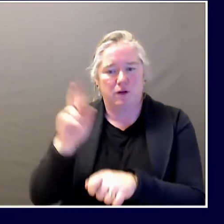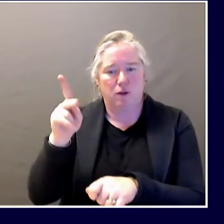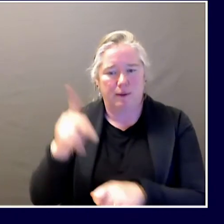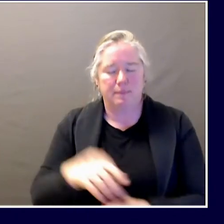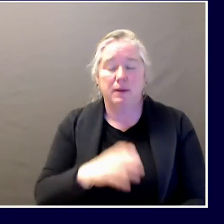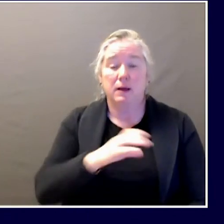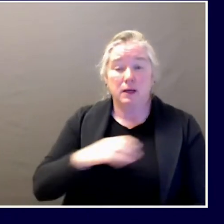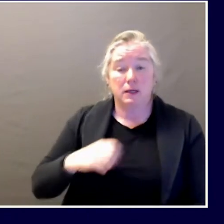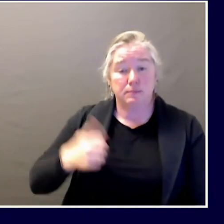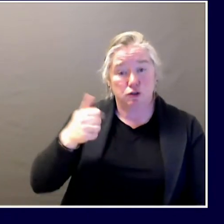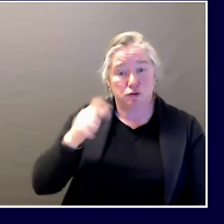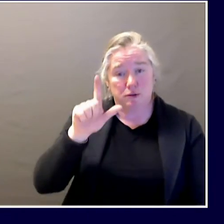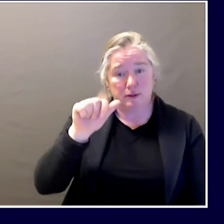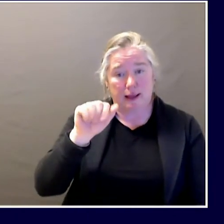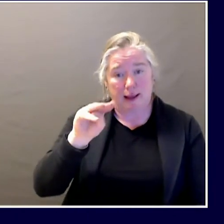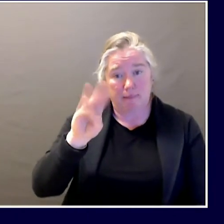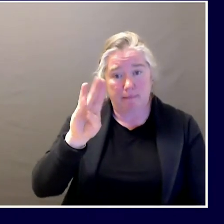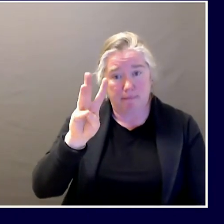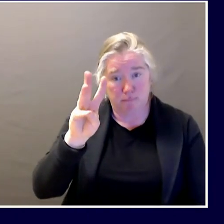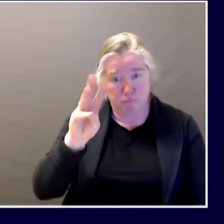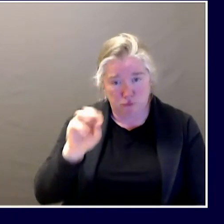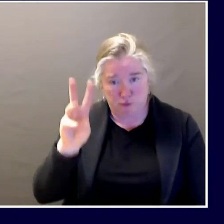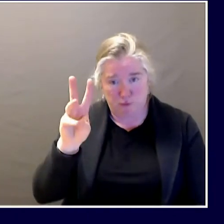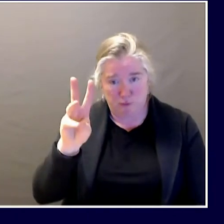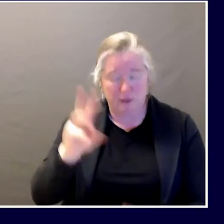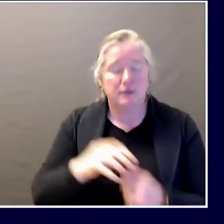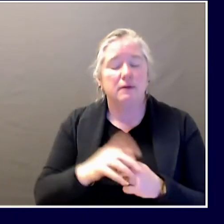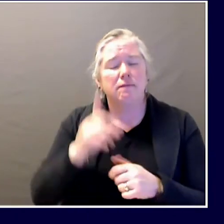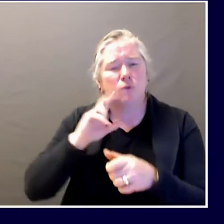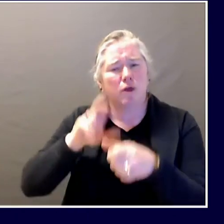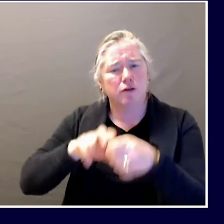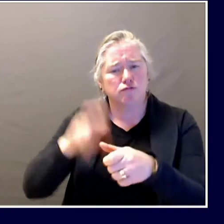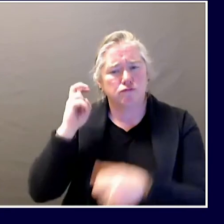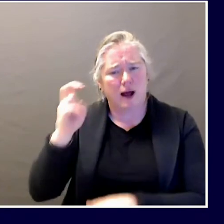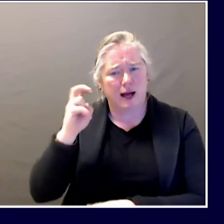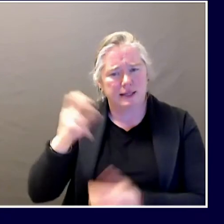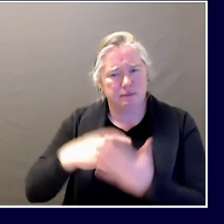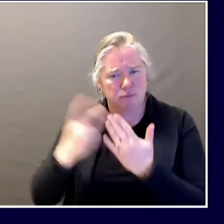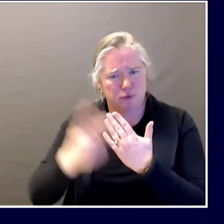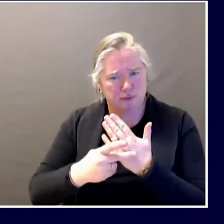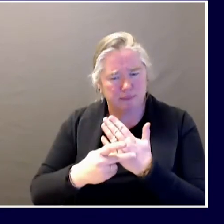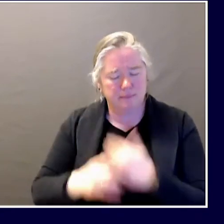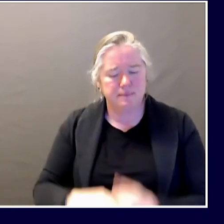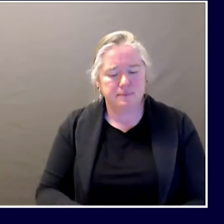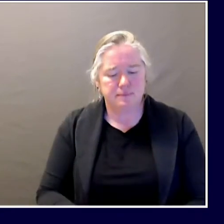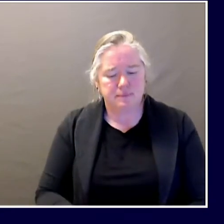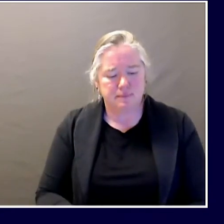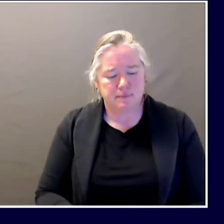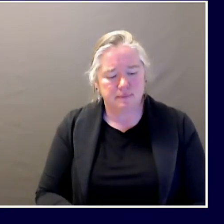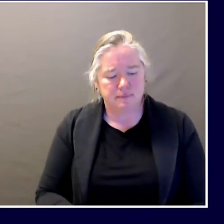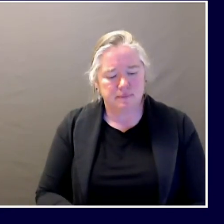Lambrou, on the rides program, do we have, I know it hasn't started yet, but do we have